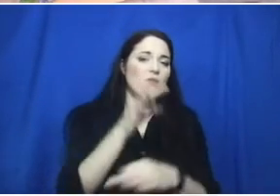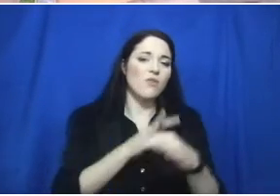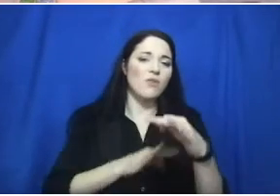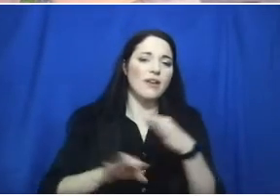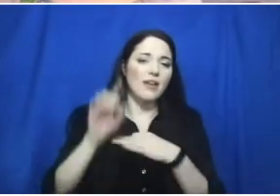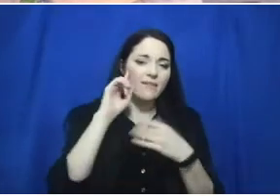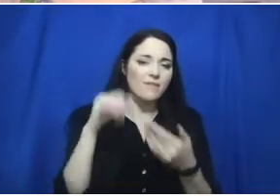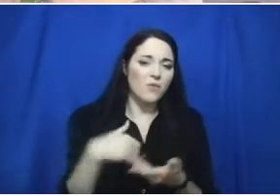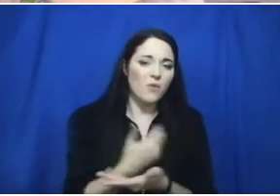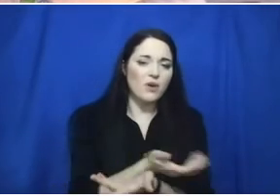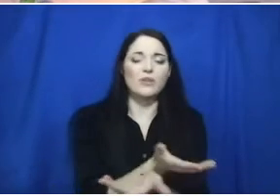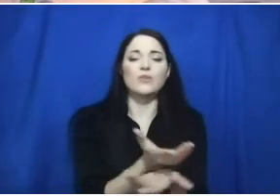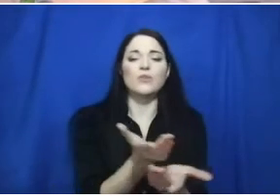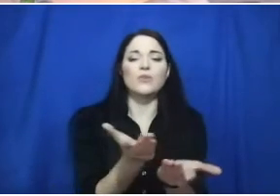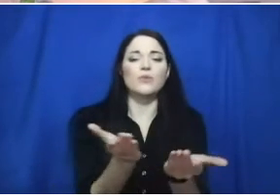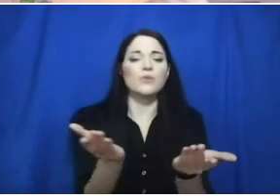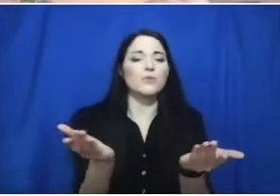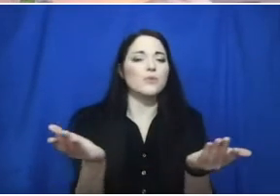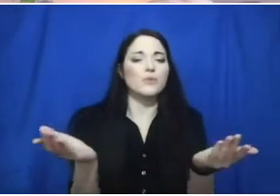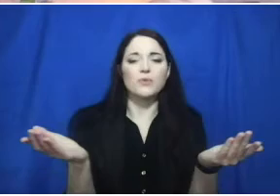broken for you.